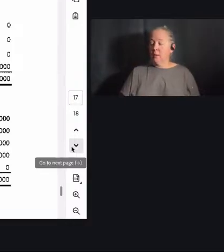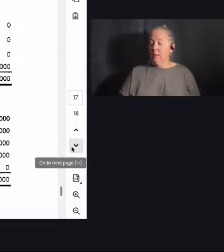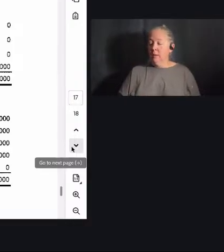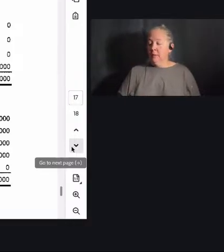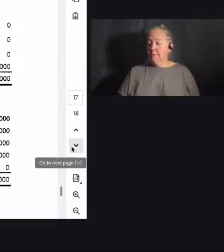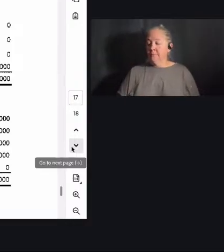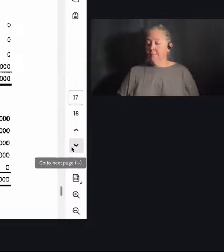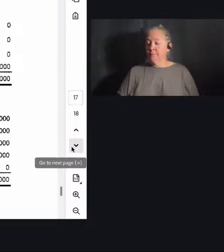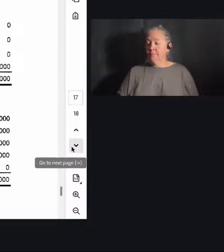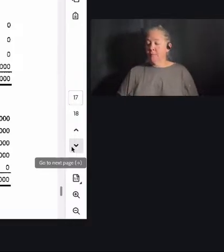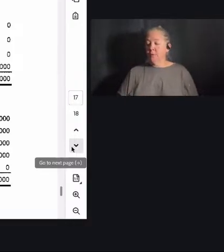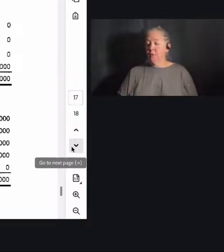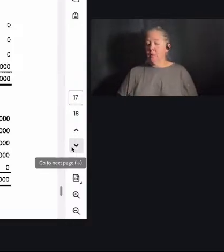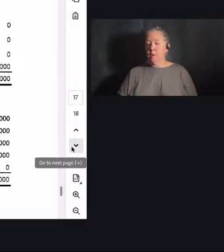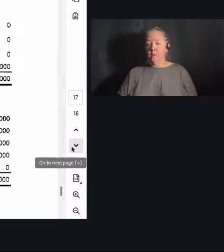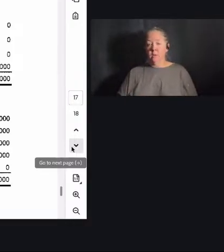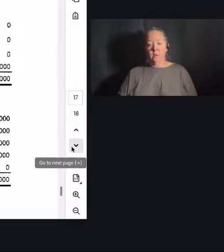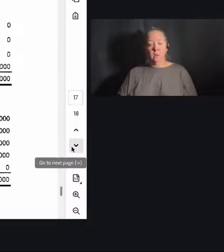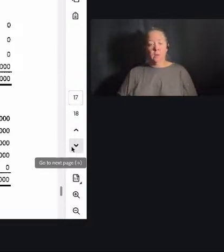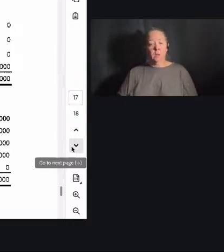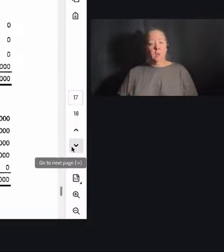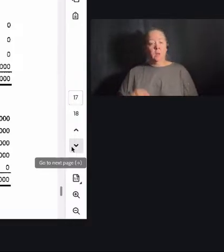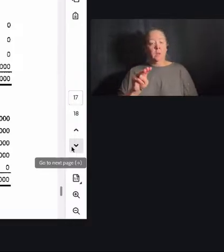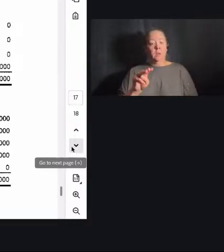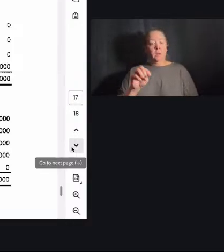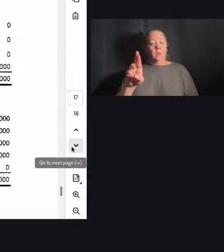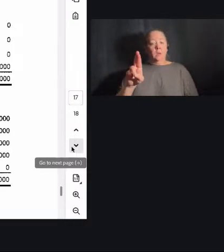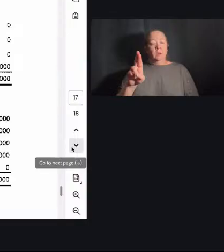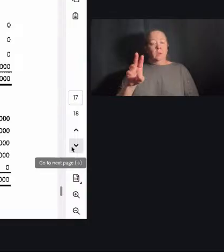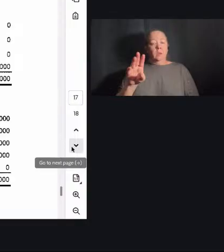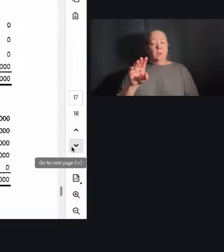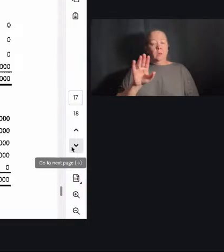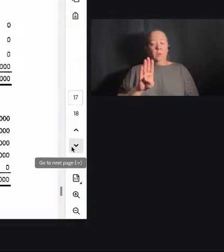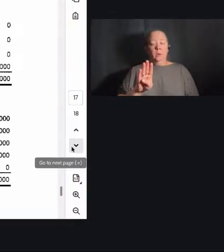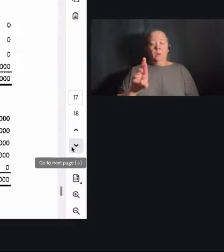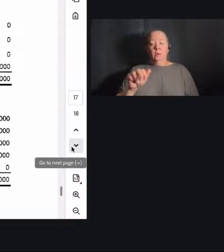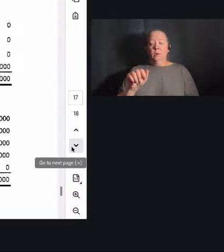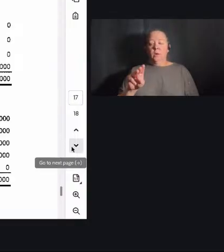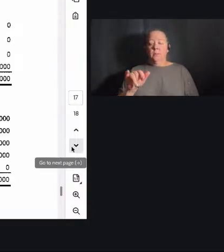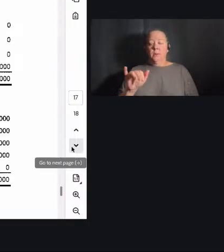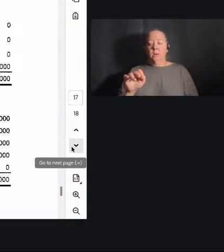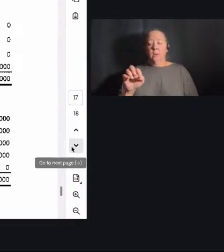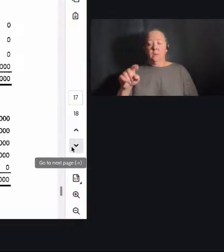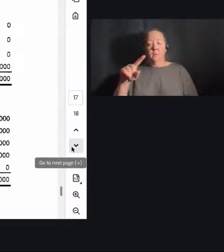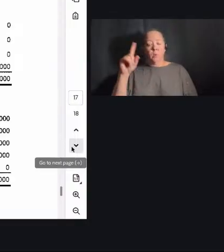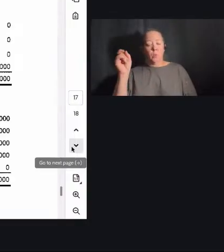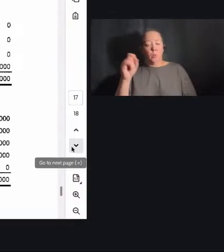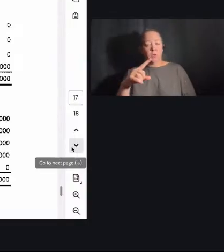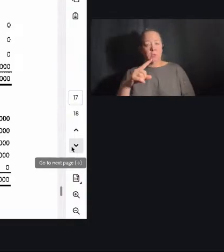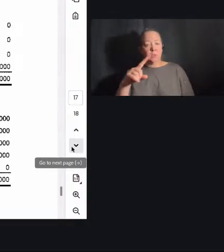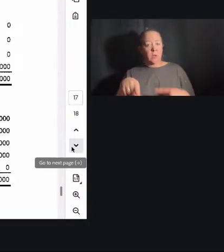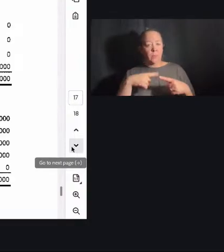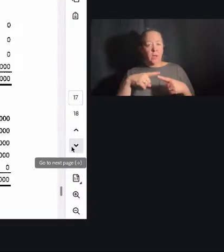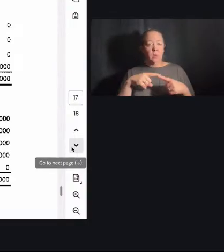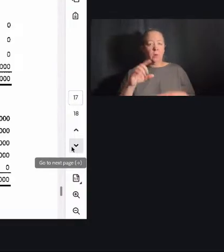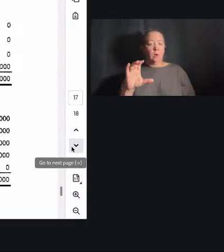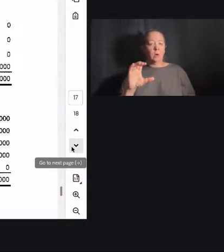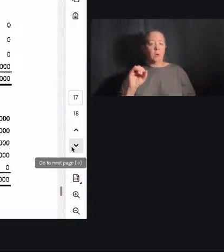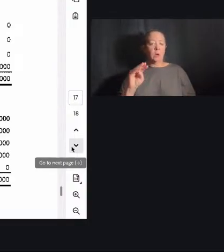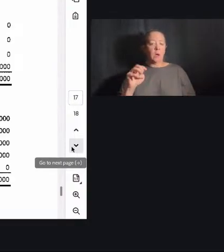Mr. Brayman, I have a question about the compost bins, rain